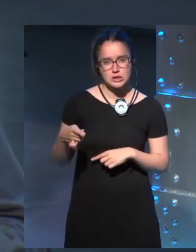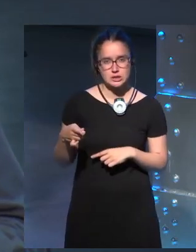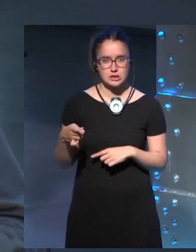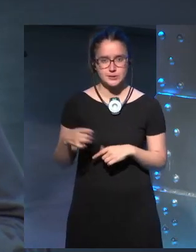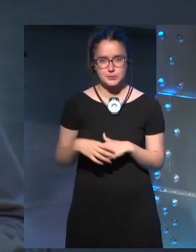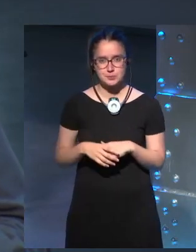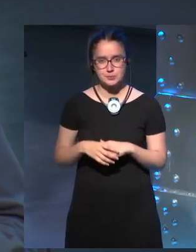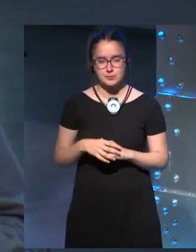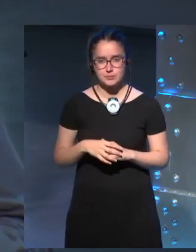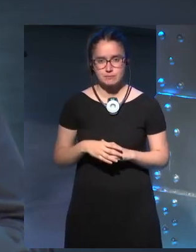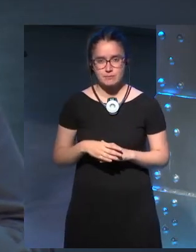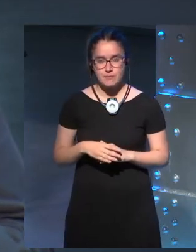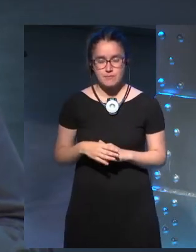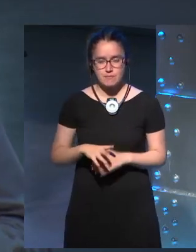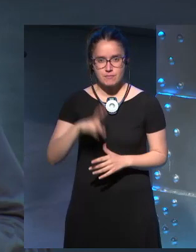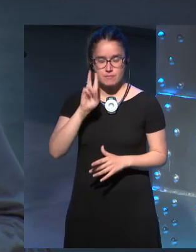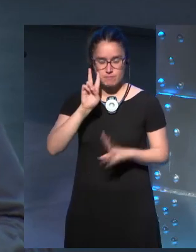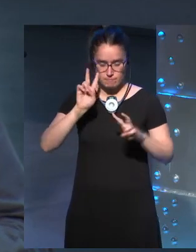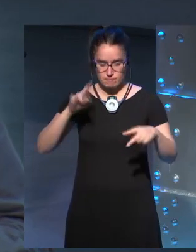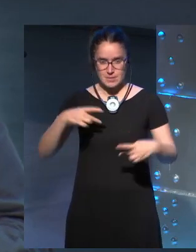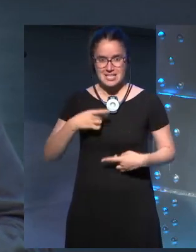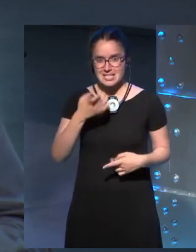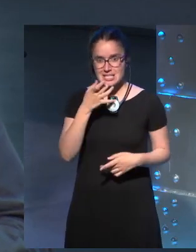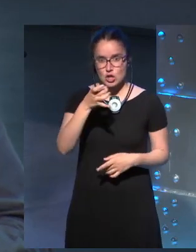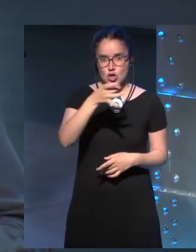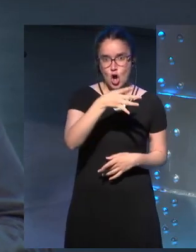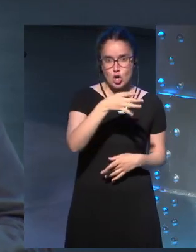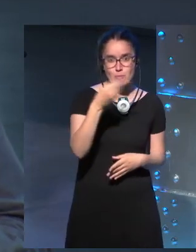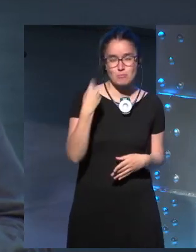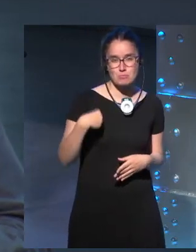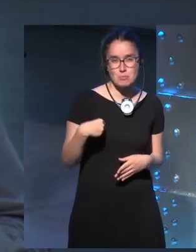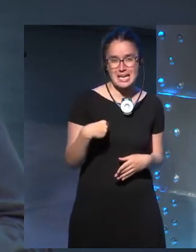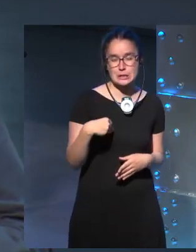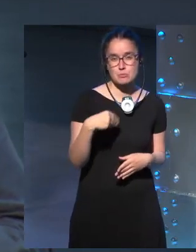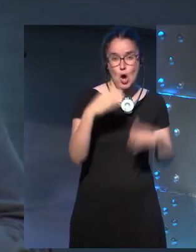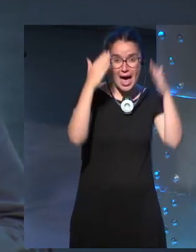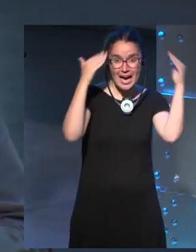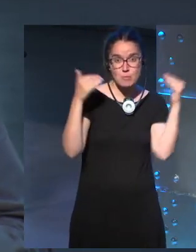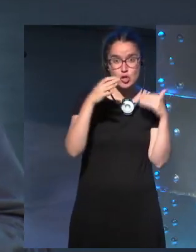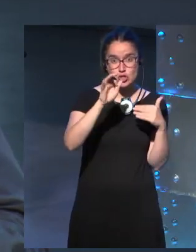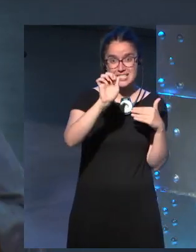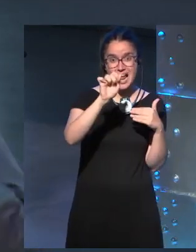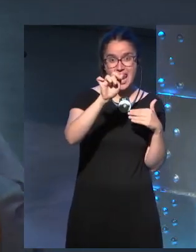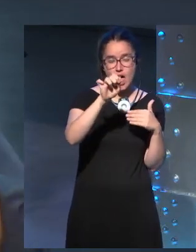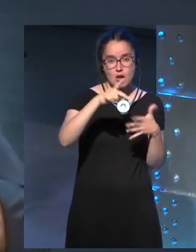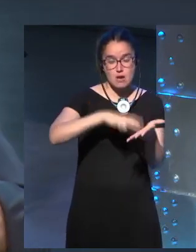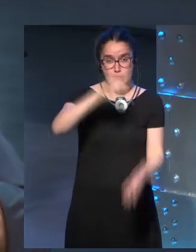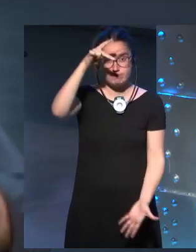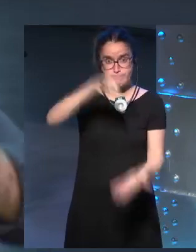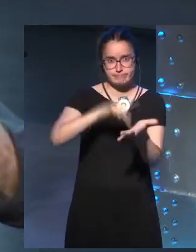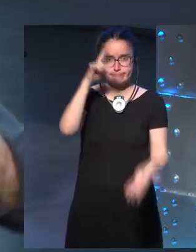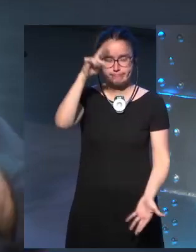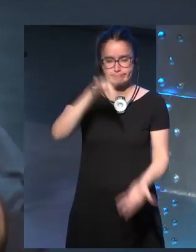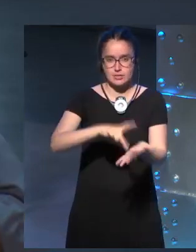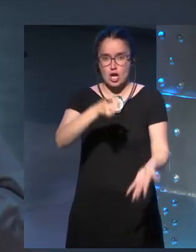certain point, if we score, if Salah scores, I'm jumping up and down on the ground, just jumping. And then you